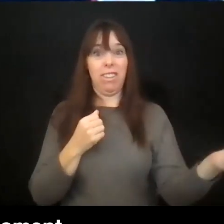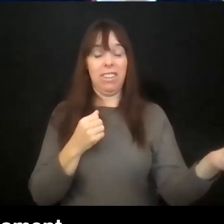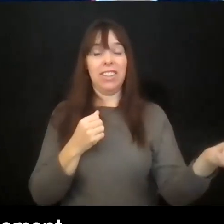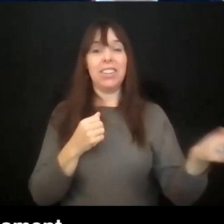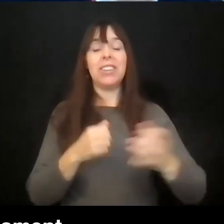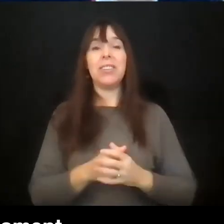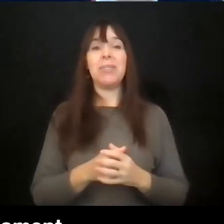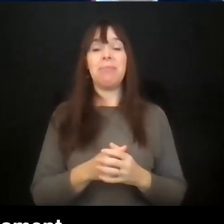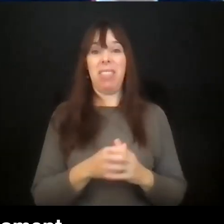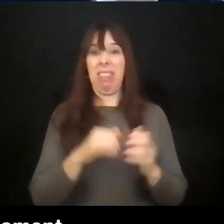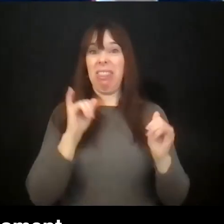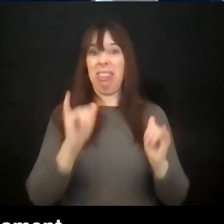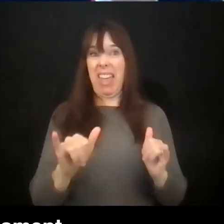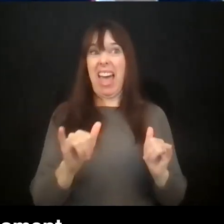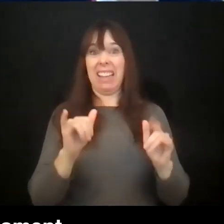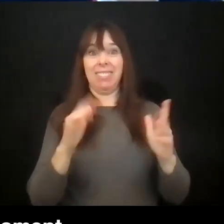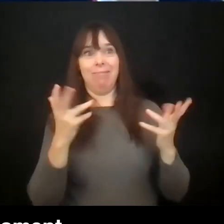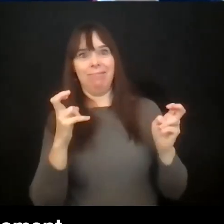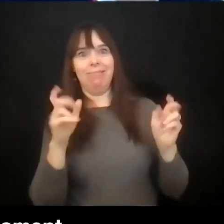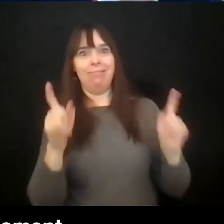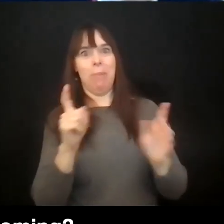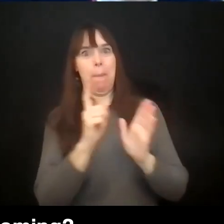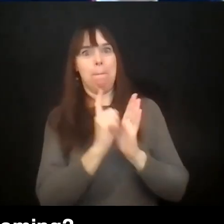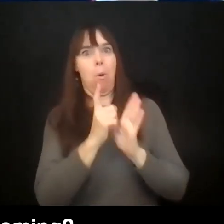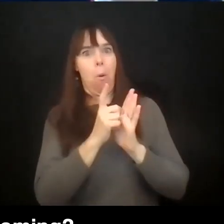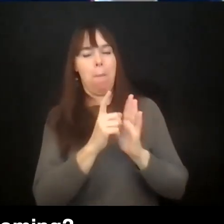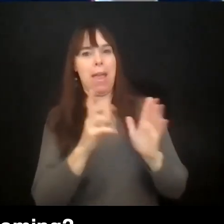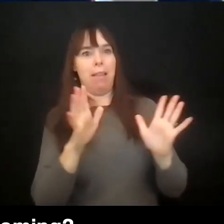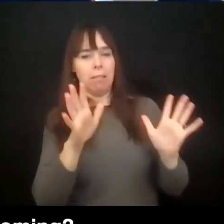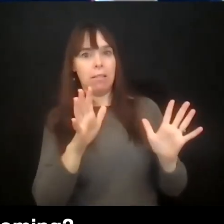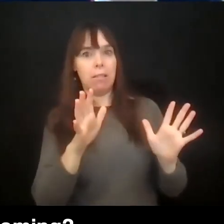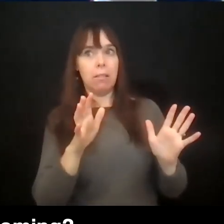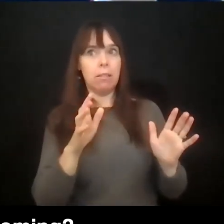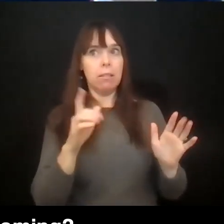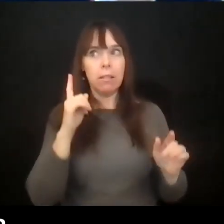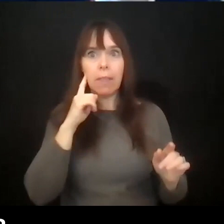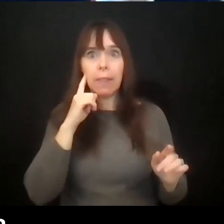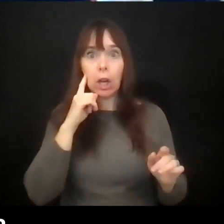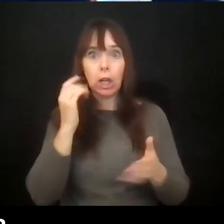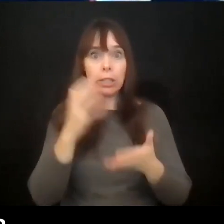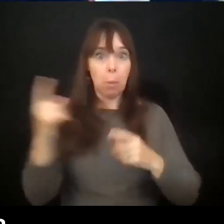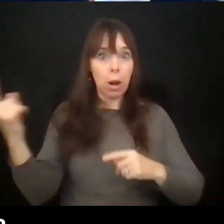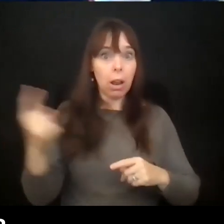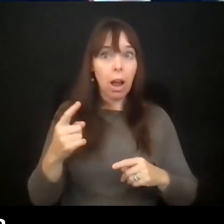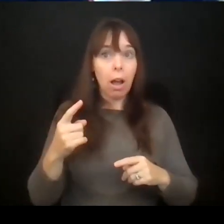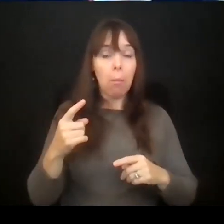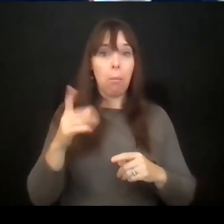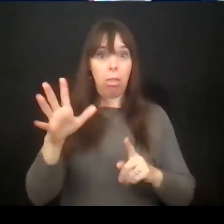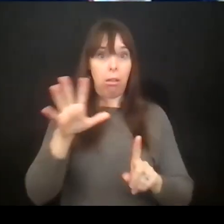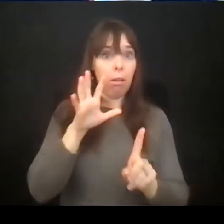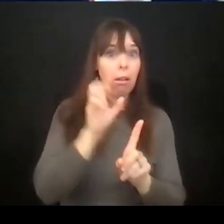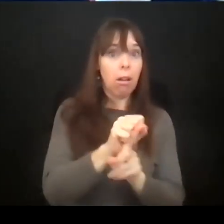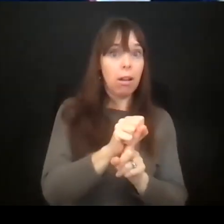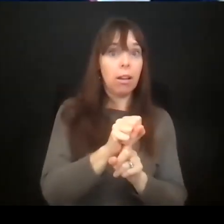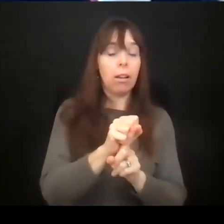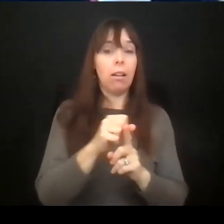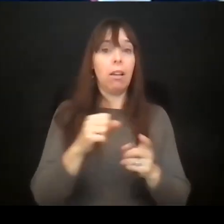And here is a dramatic moment. Do they hear somebody coming? Will they be found?